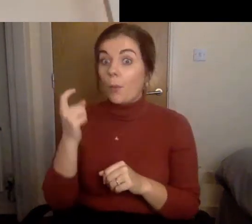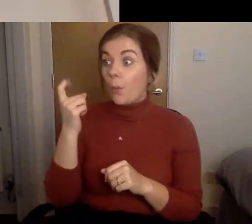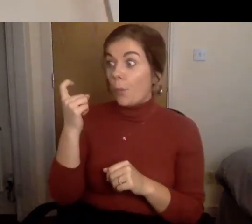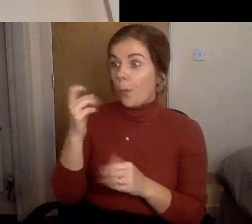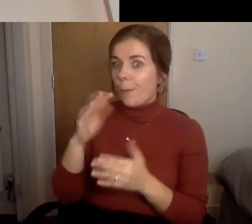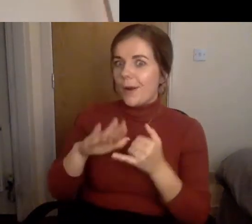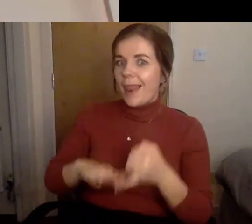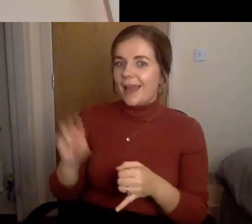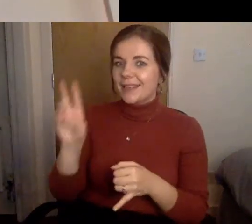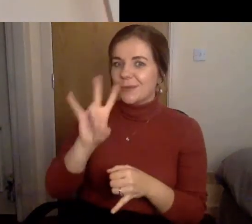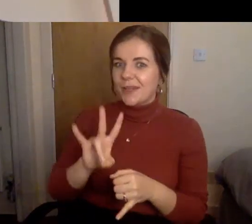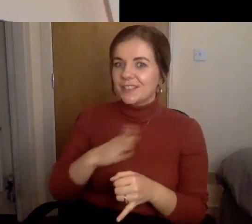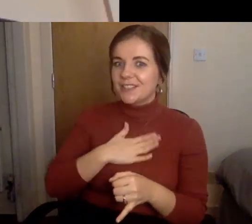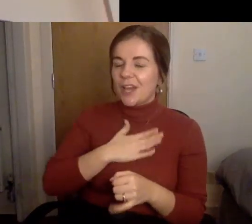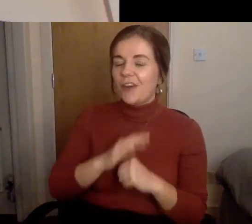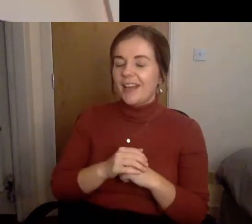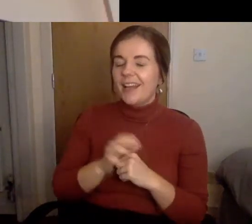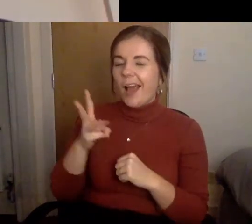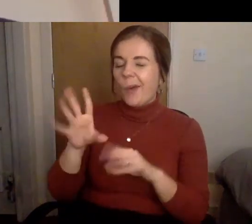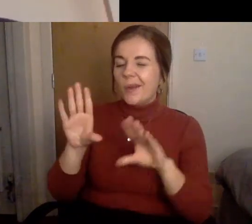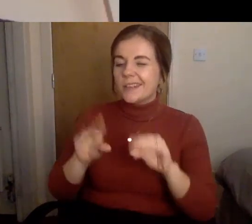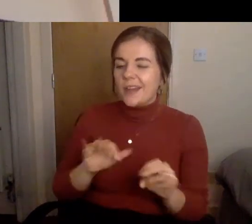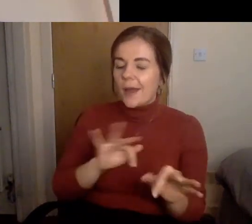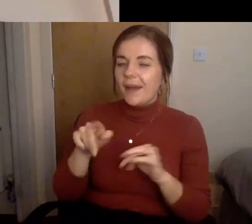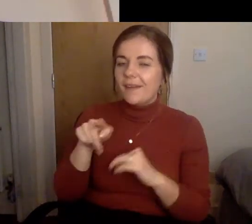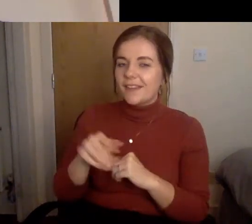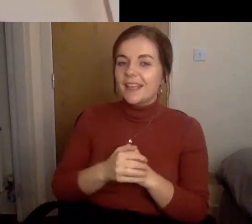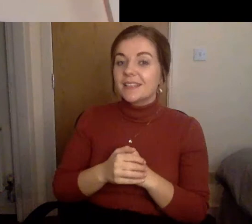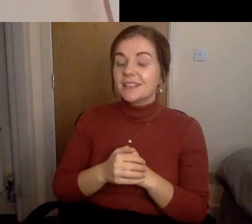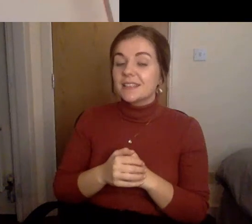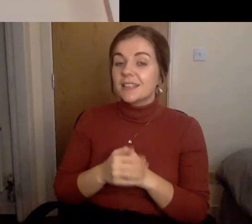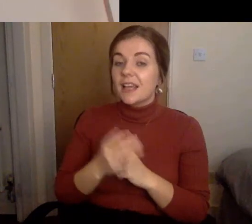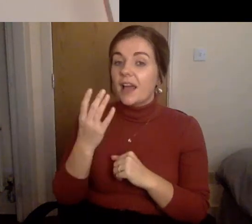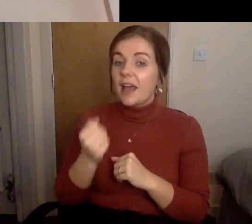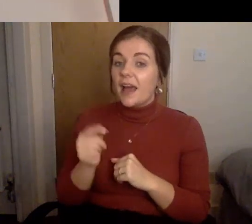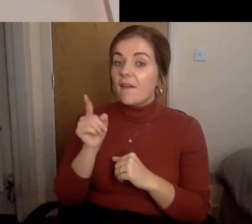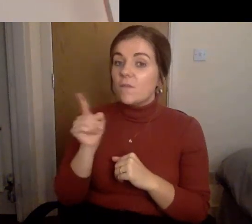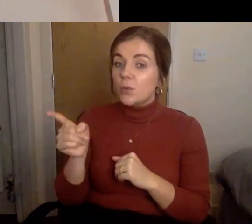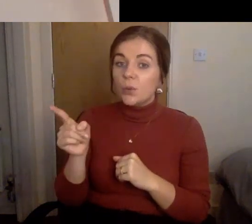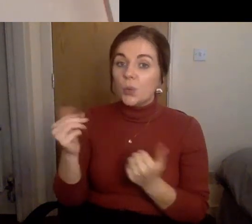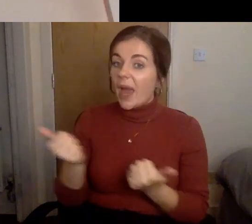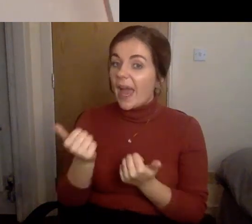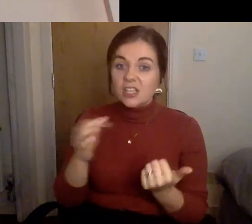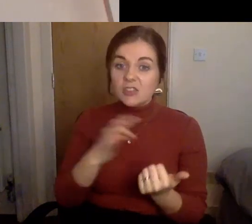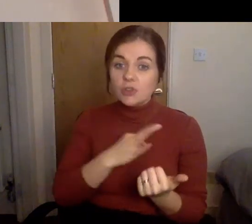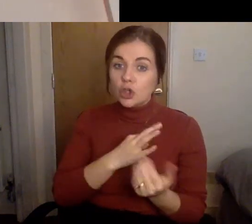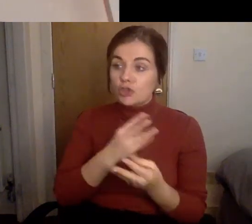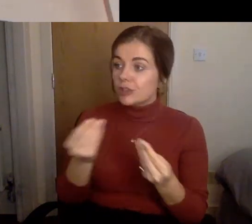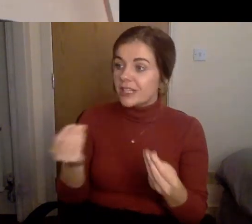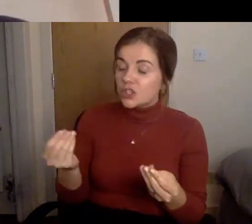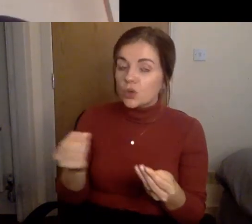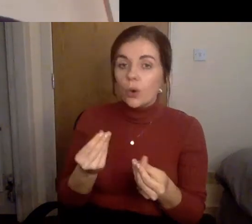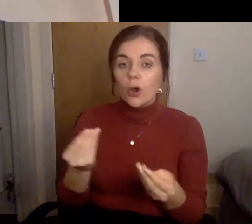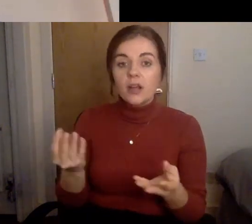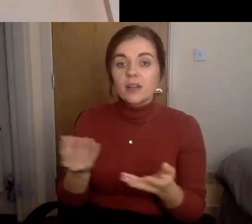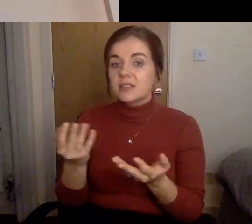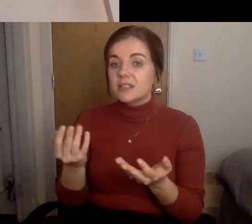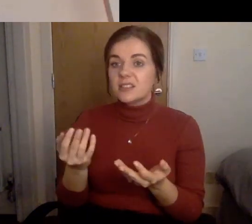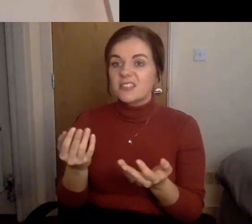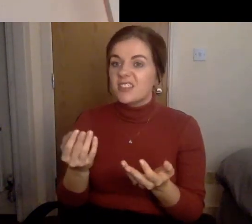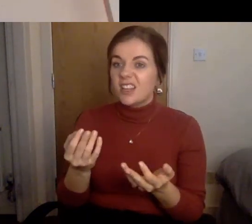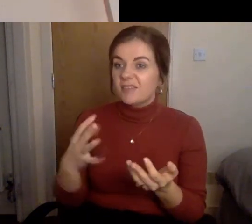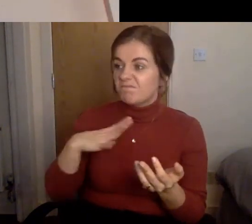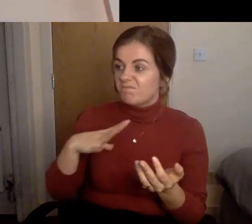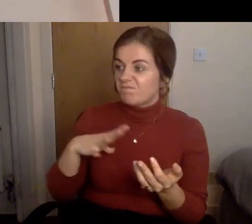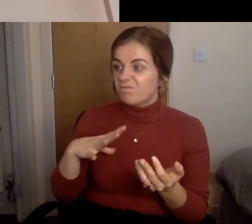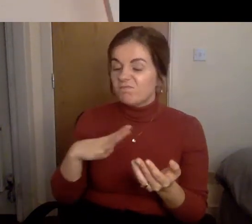question, actually, sorry, Elaine, as I'll leave it be after that then, have you come across any useful resources or anything at all, Joe, that have been handy,